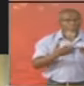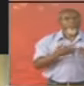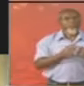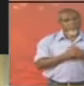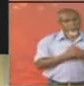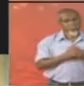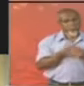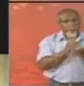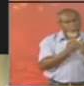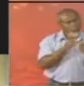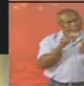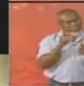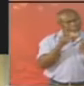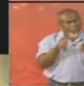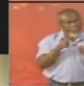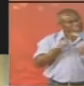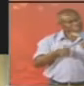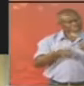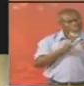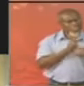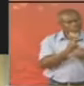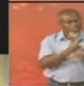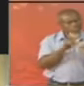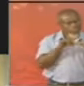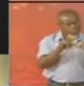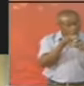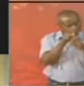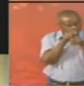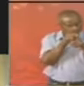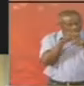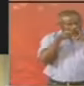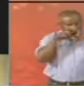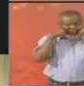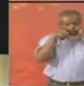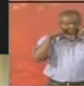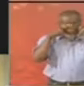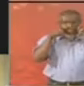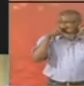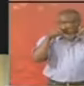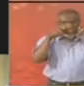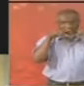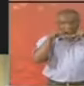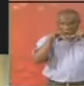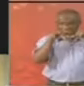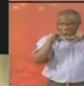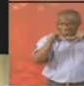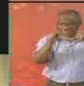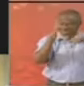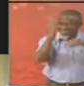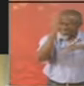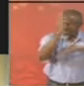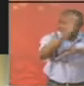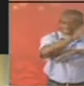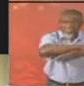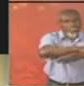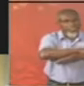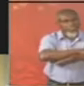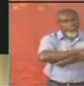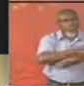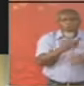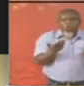long periods. What would you suggest then that employers do in a situation like that, and what can